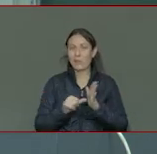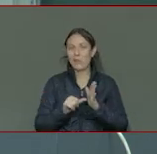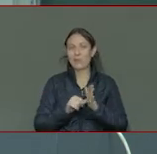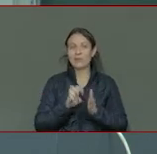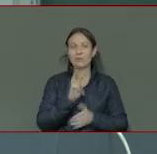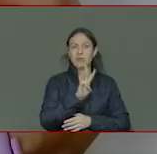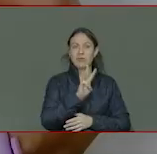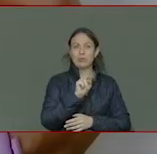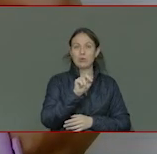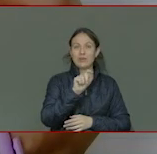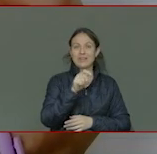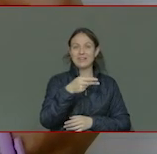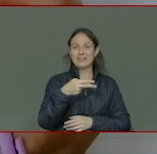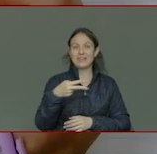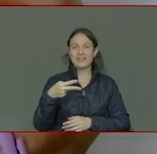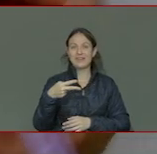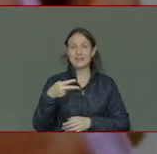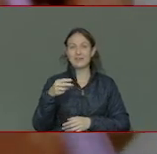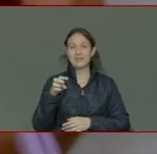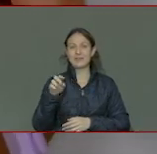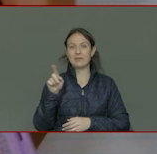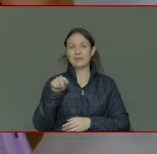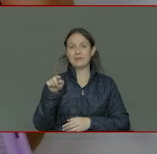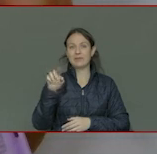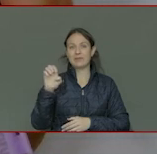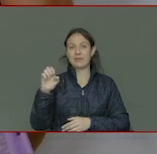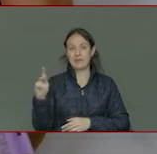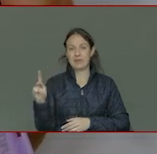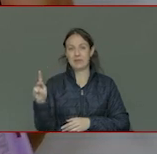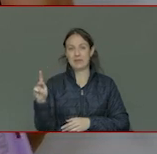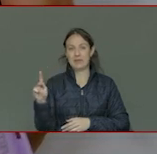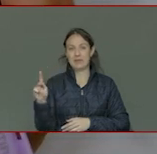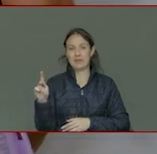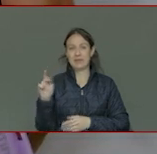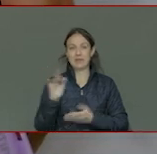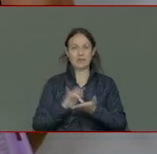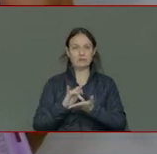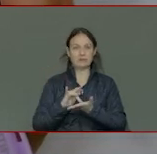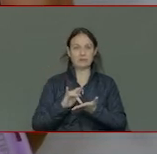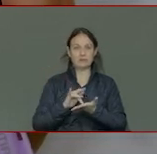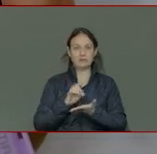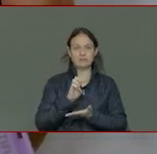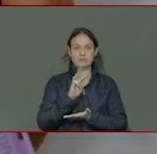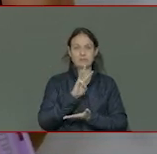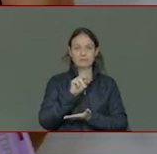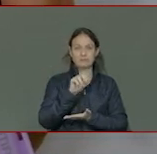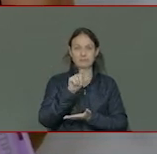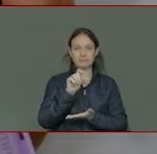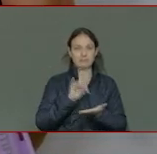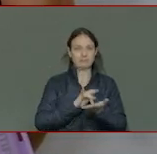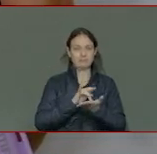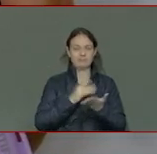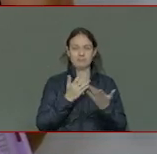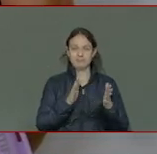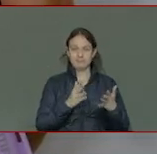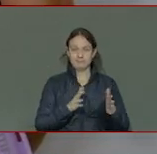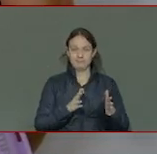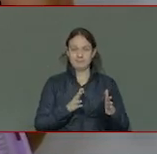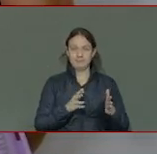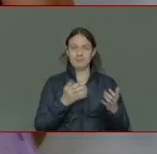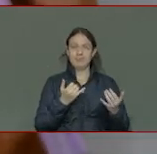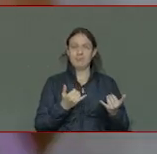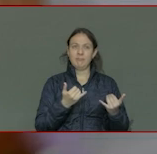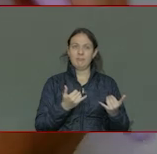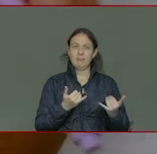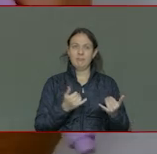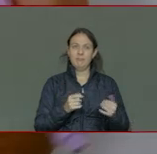net equals delta EK. I've already calculated W net, so I'm not going to expand the